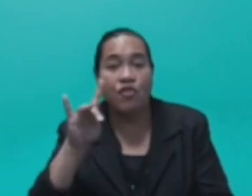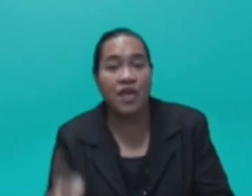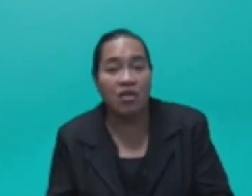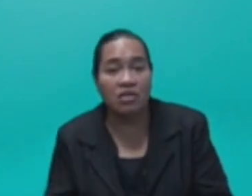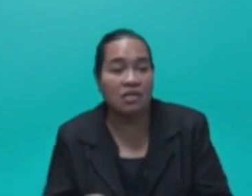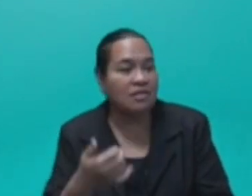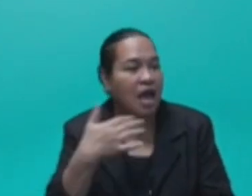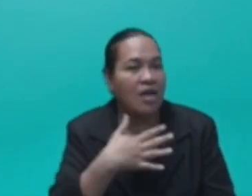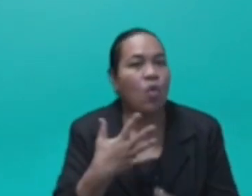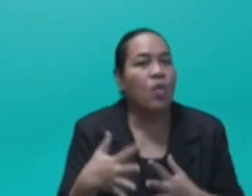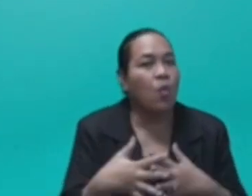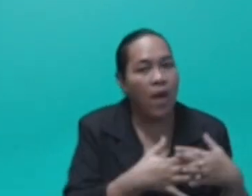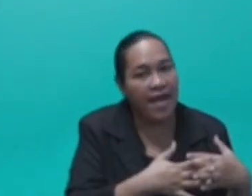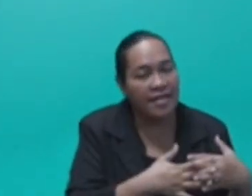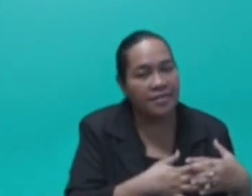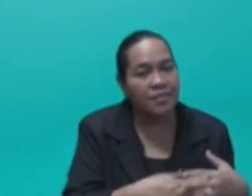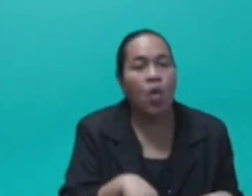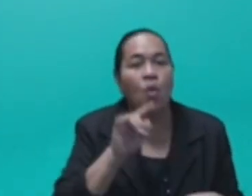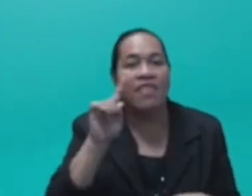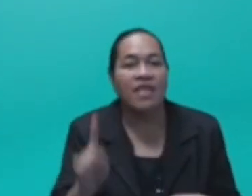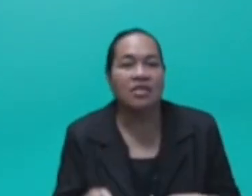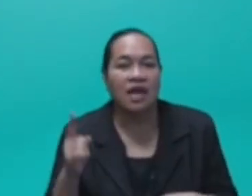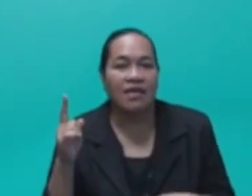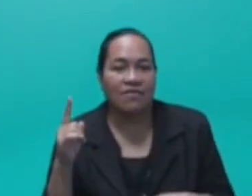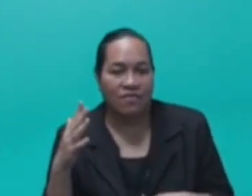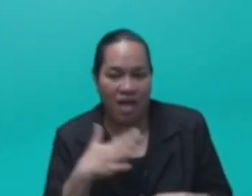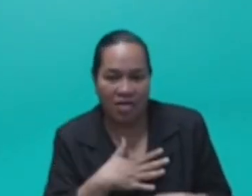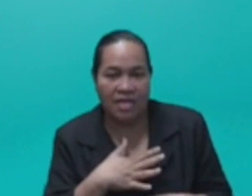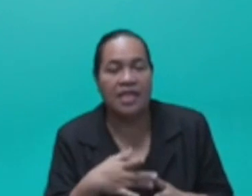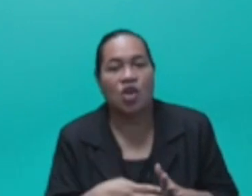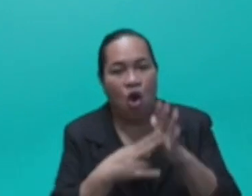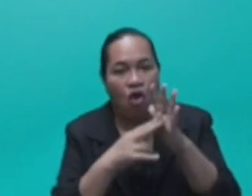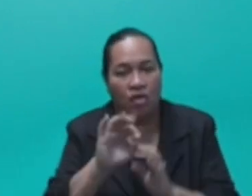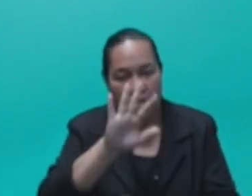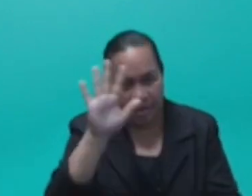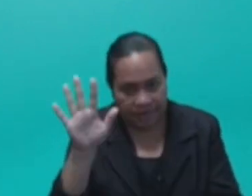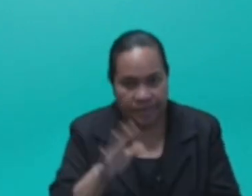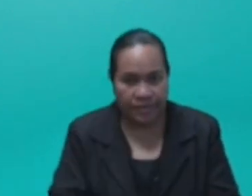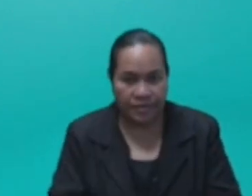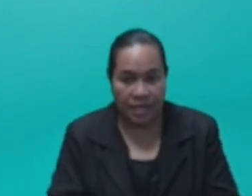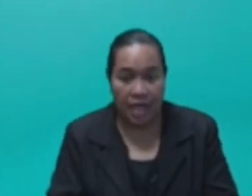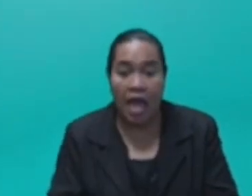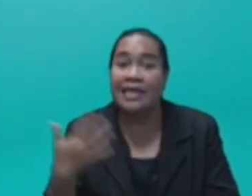4,758 pending cases in the Western Division, 1,508 pending cases in the Northern Division. There